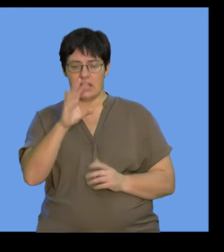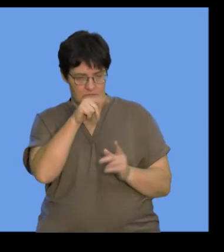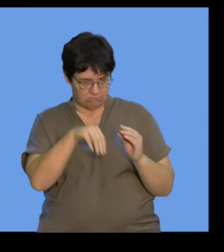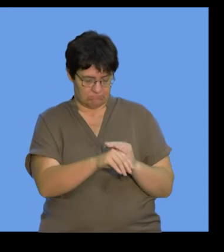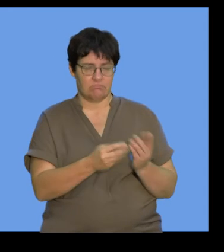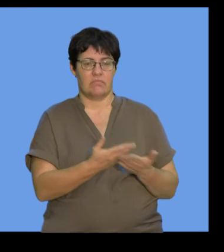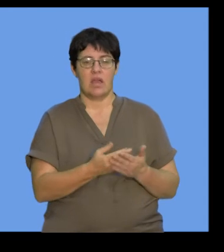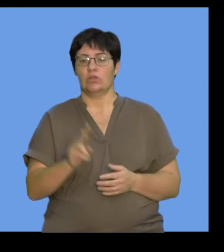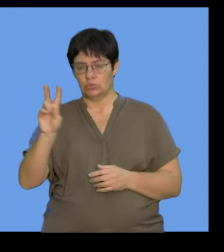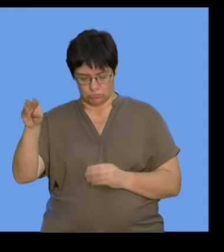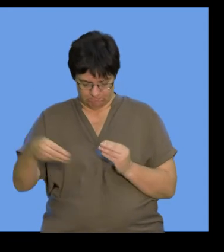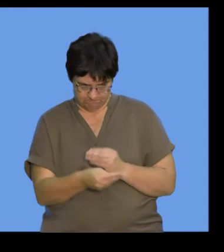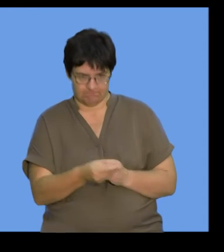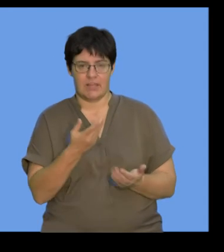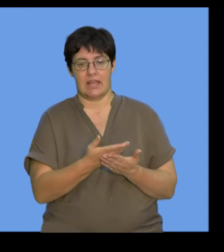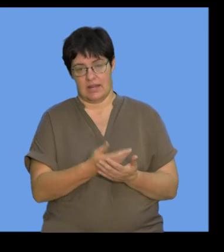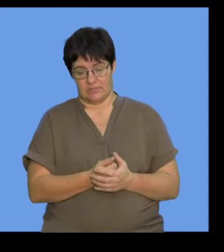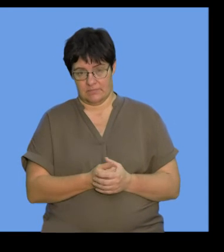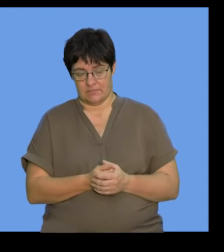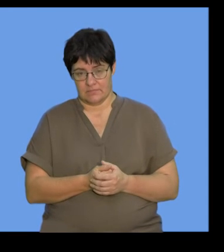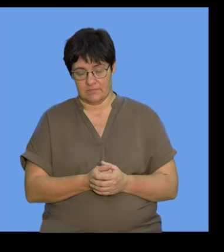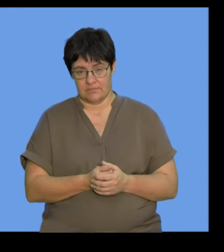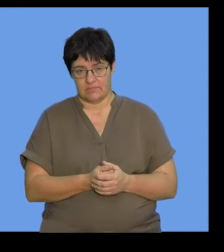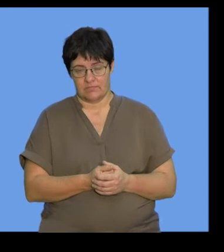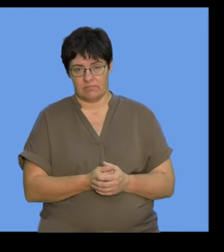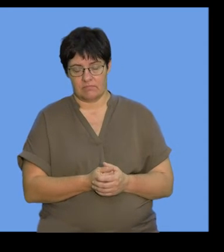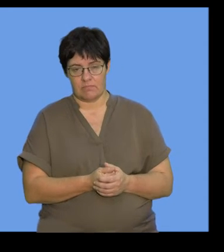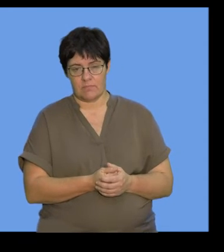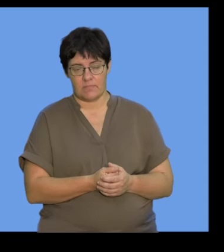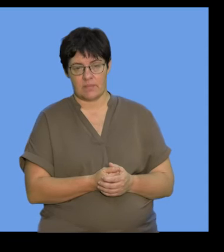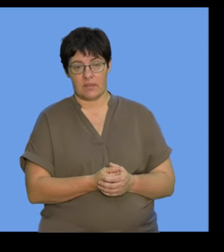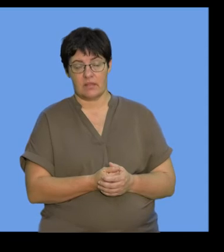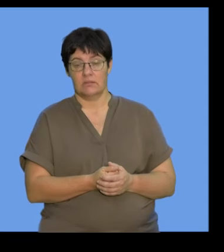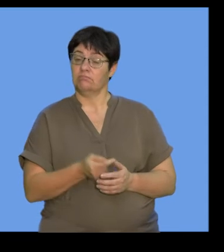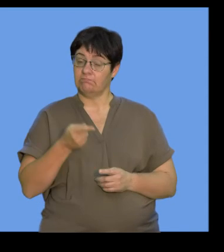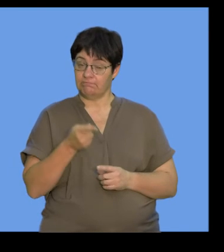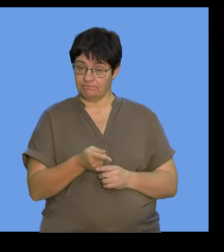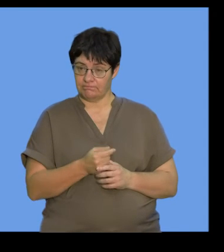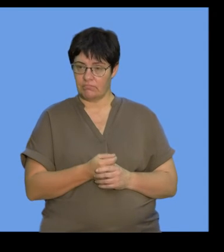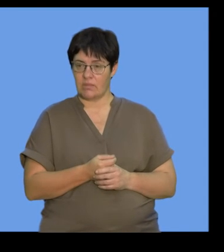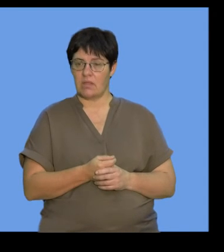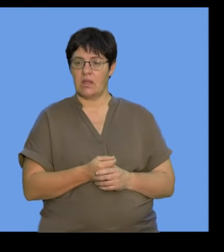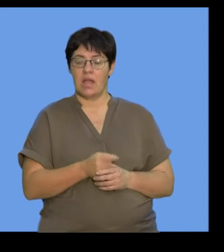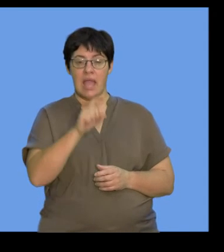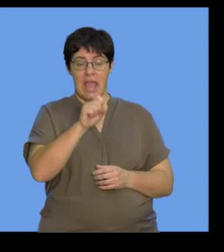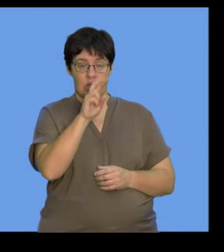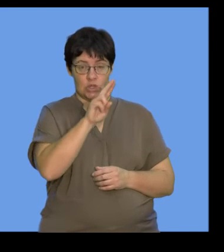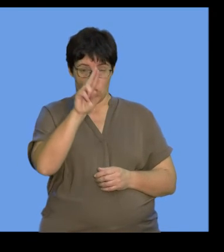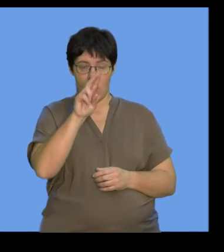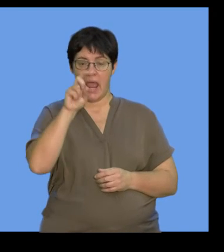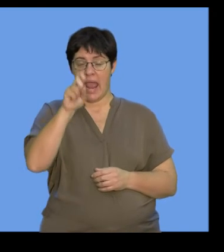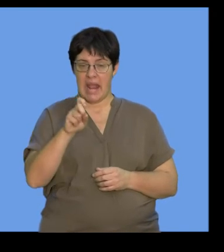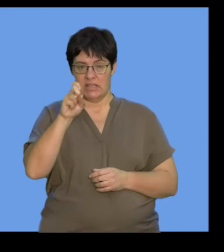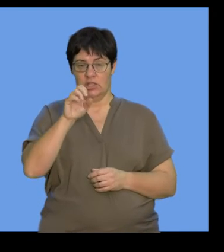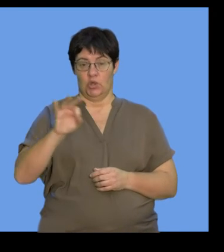divisible in there, and 2 is divisible in there. Then from there, x squared and x cubed.